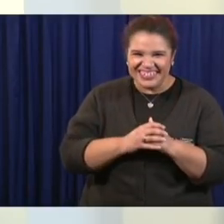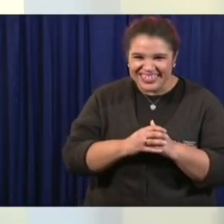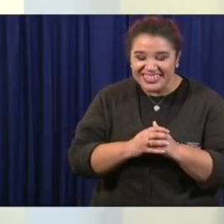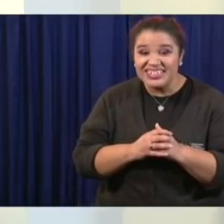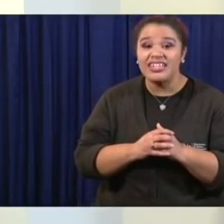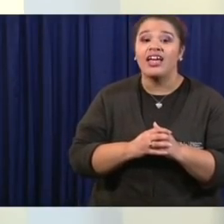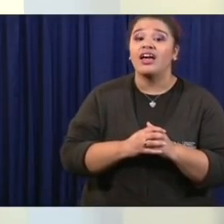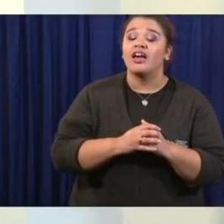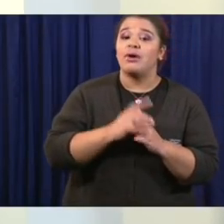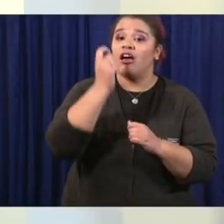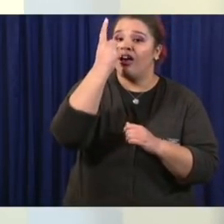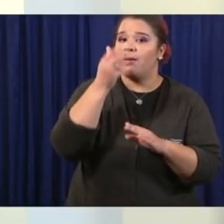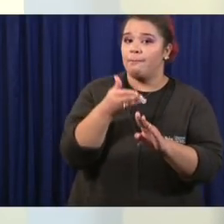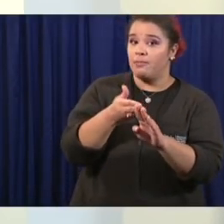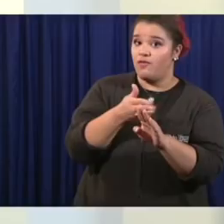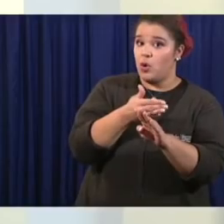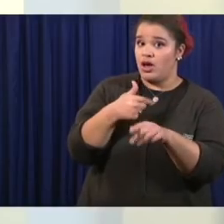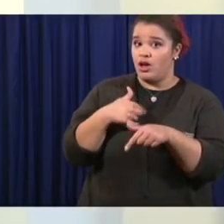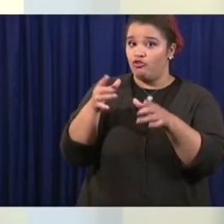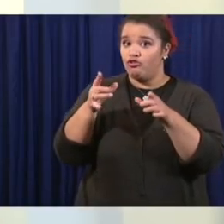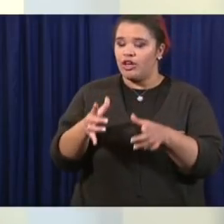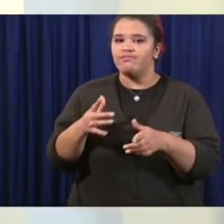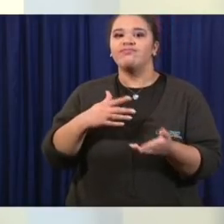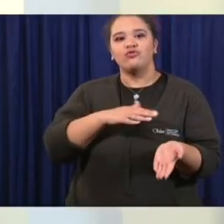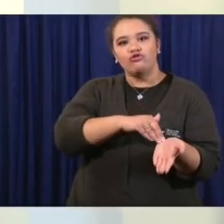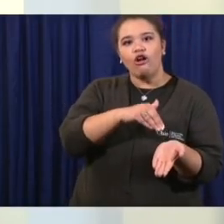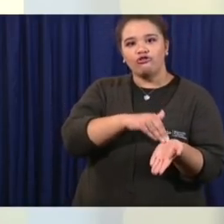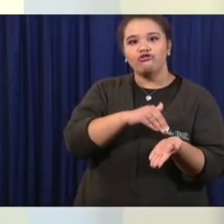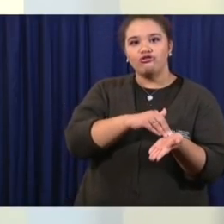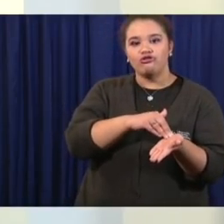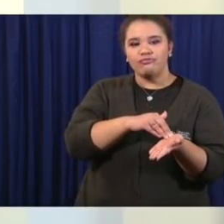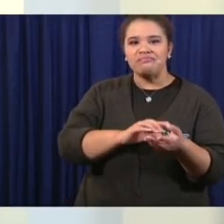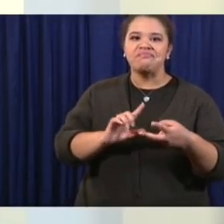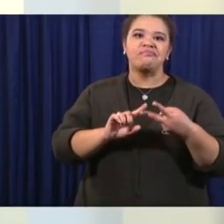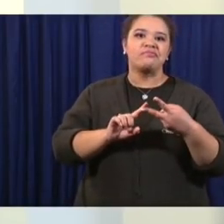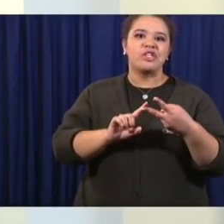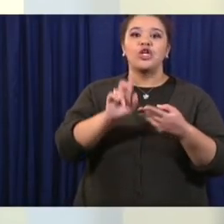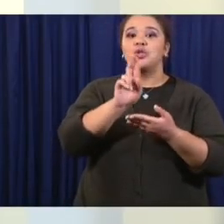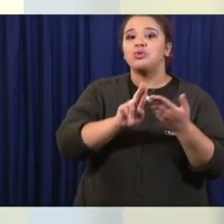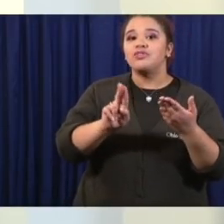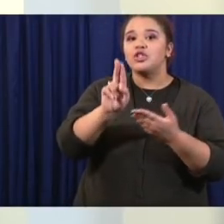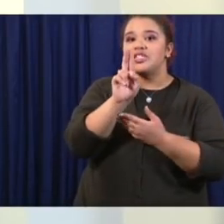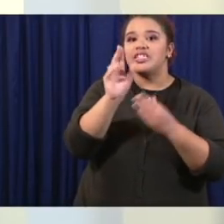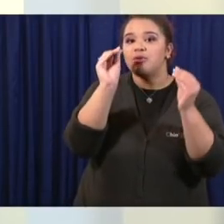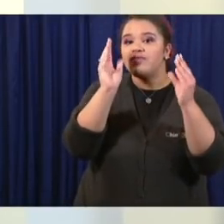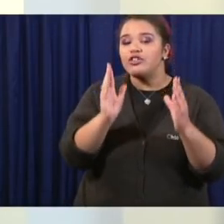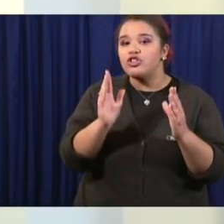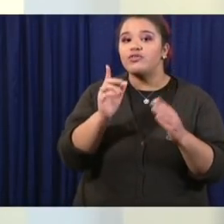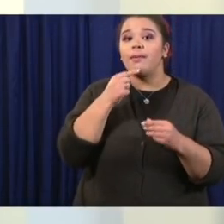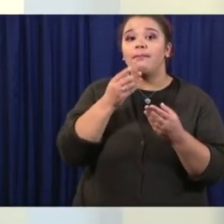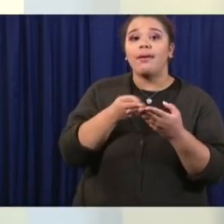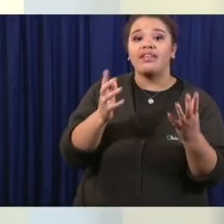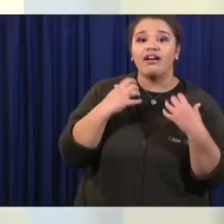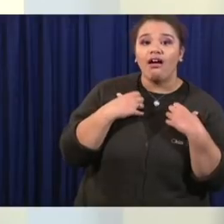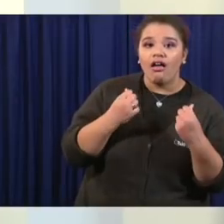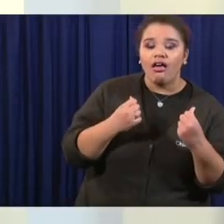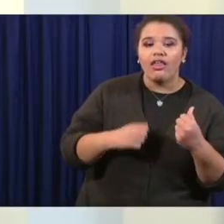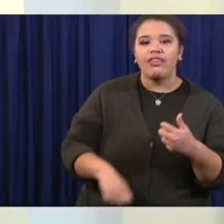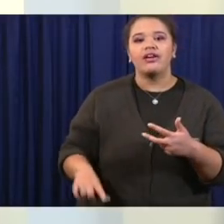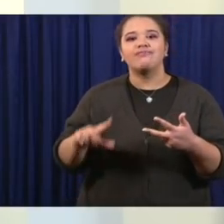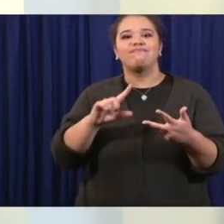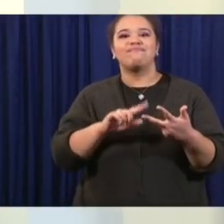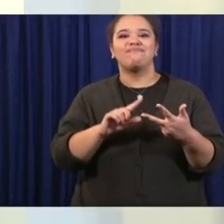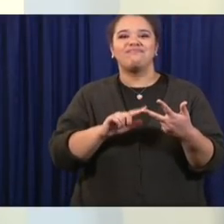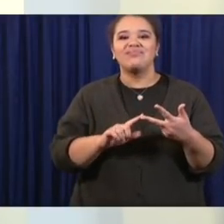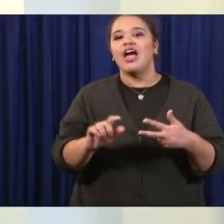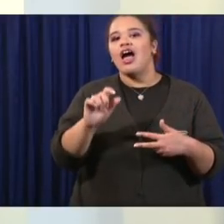being a doctor, and I was a university professor of global health. I worked in philanthropy, so dealt more in the nonprofit